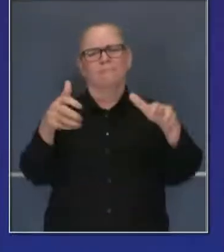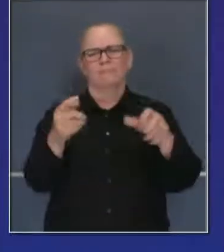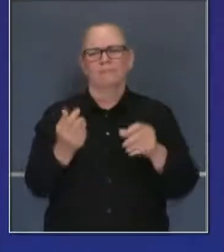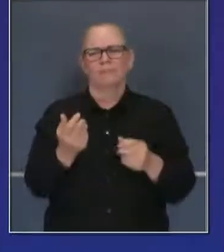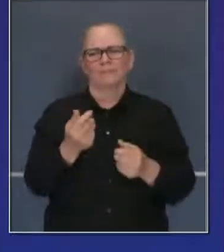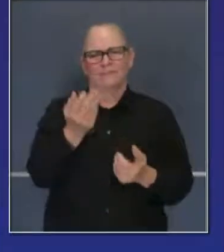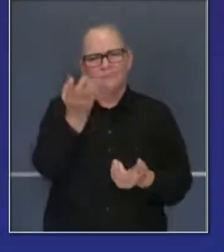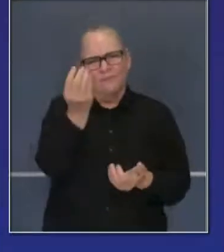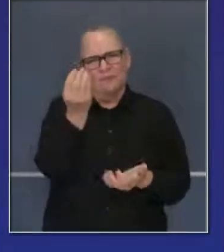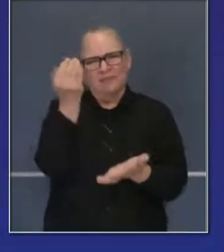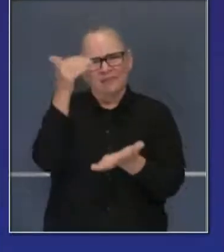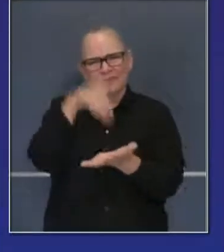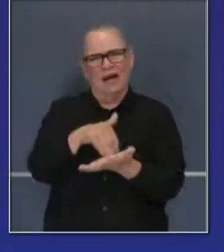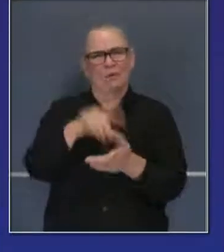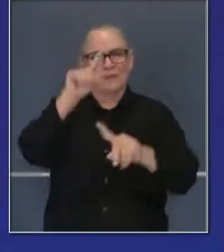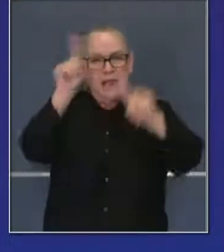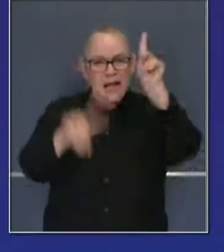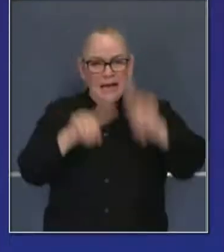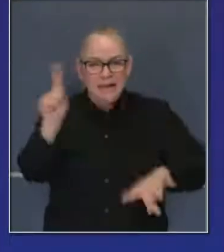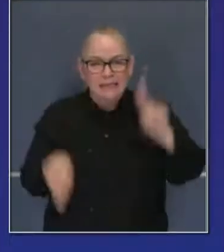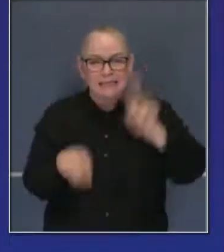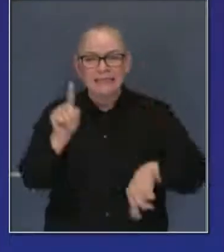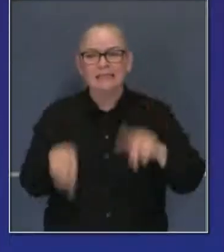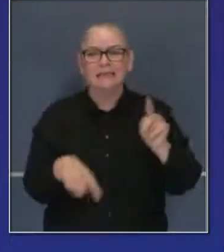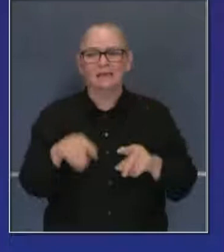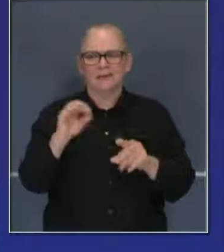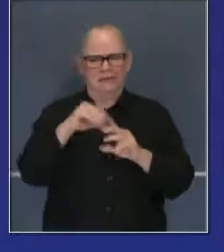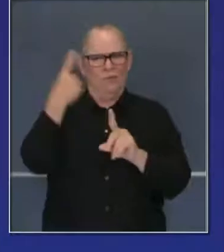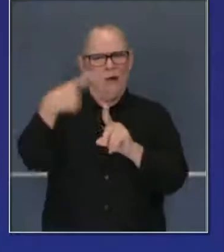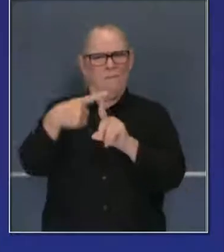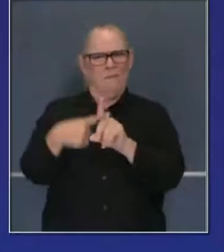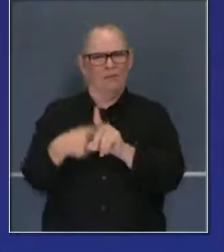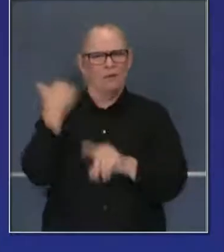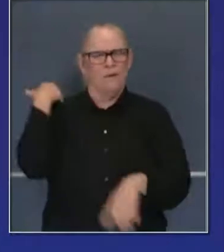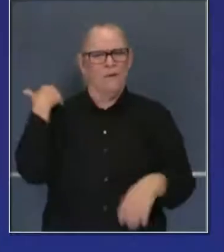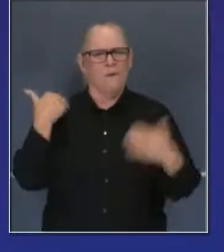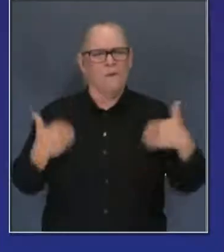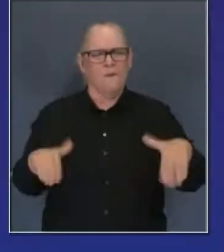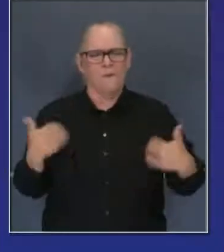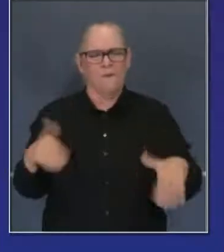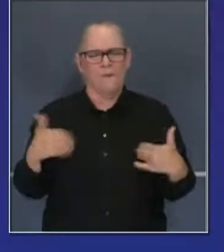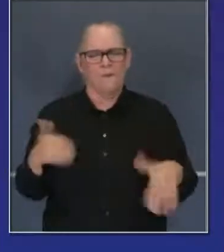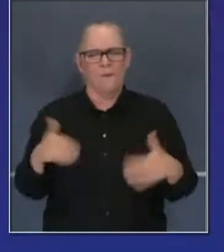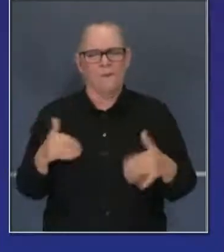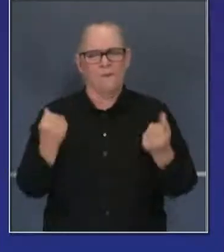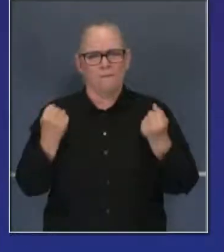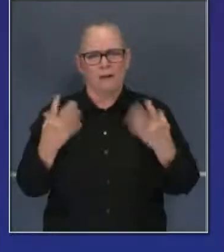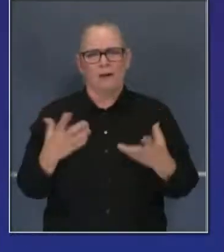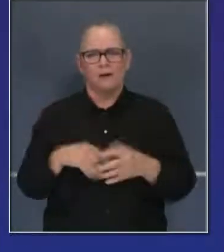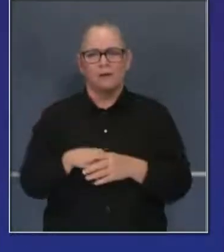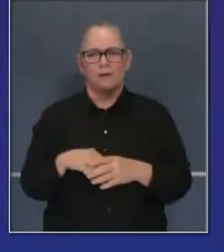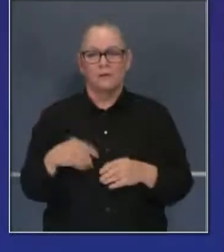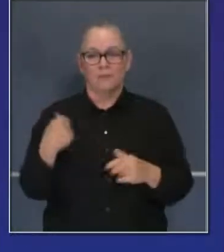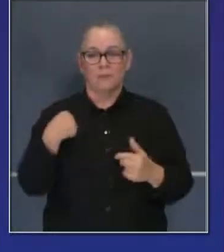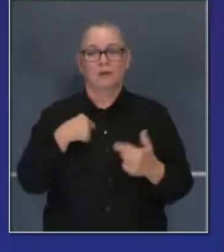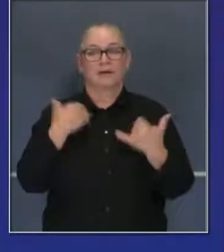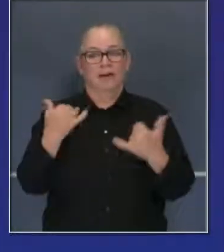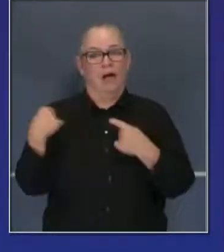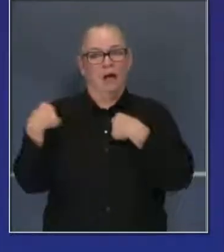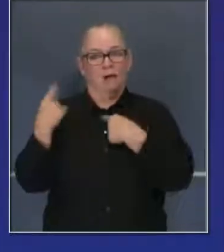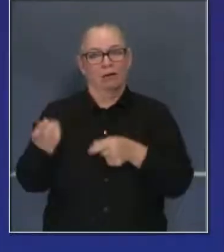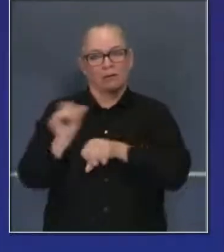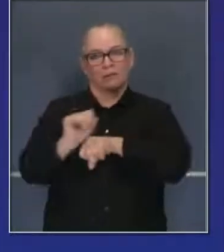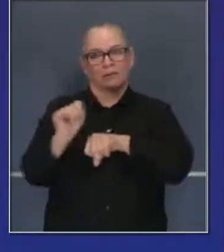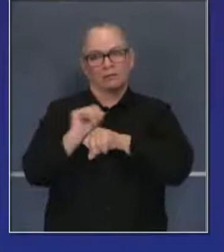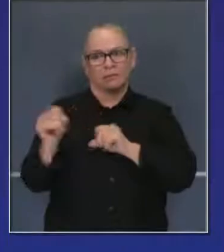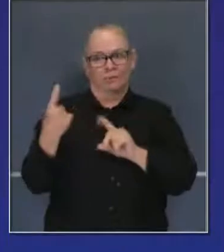lightning strikes. It was a month ago yesterday that we can mark that we have now burnt just in